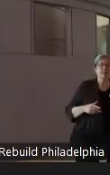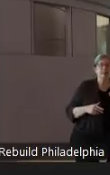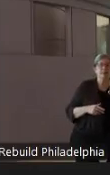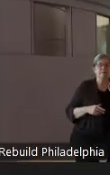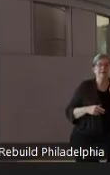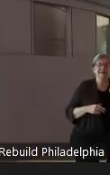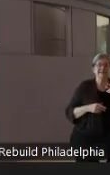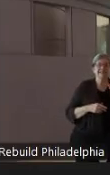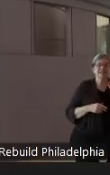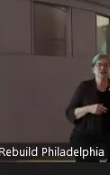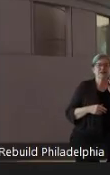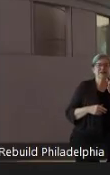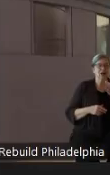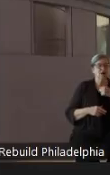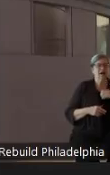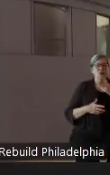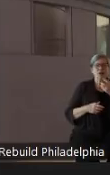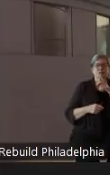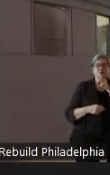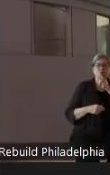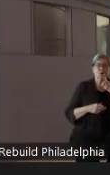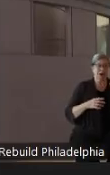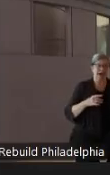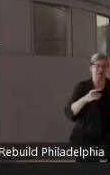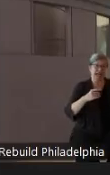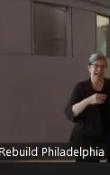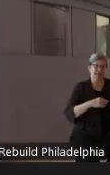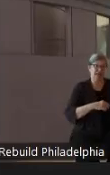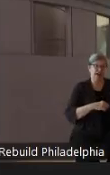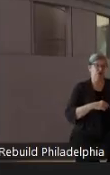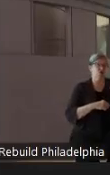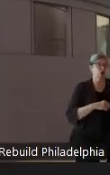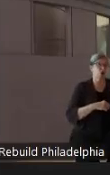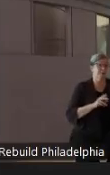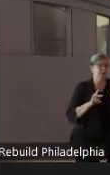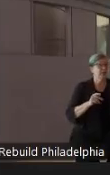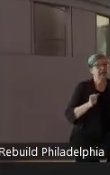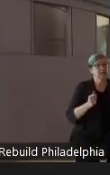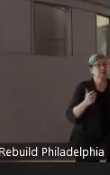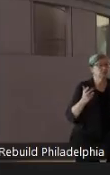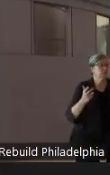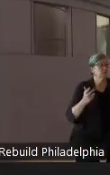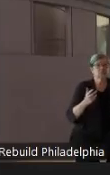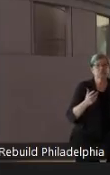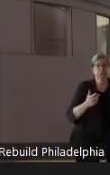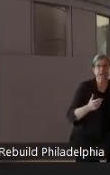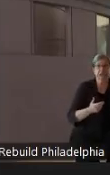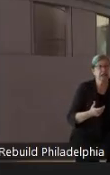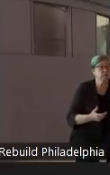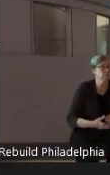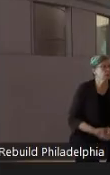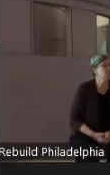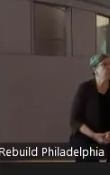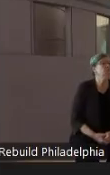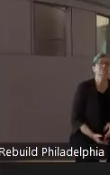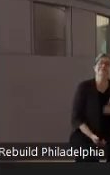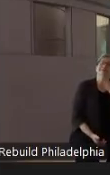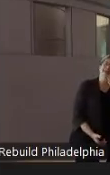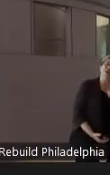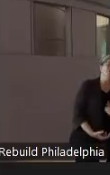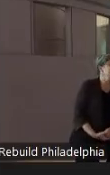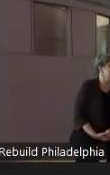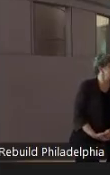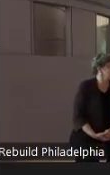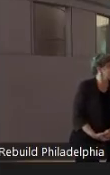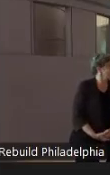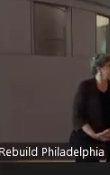station there, so I wanted to make sure that with the lighting in that area so people can, get careful. Thank you so very much. All